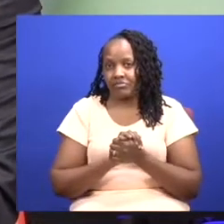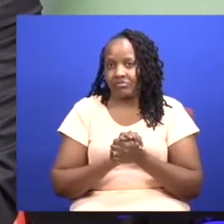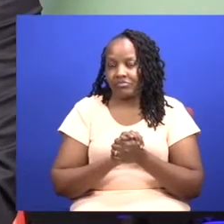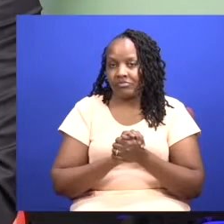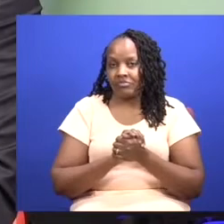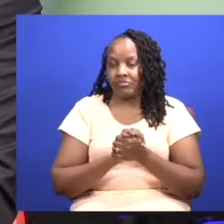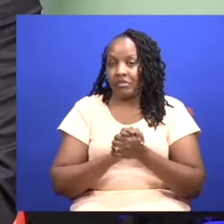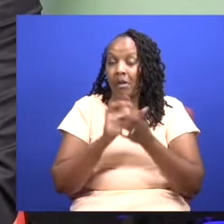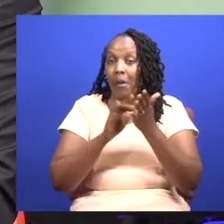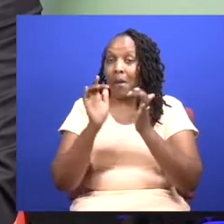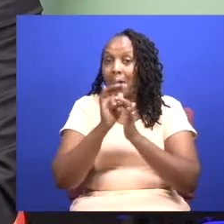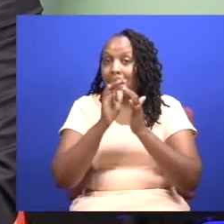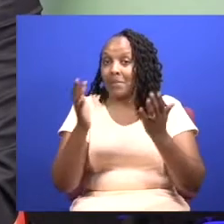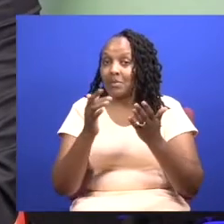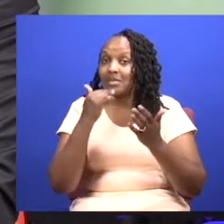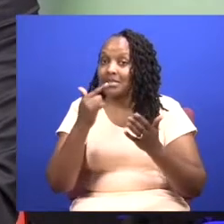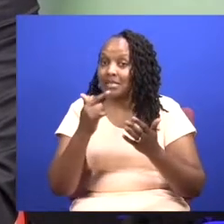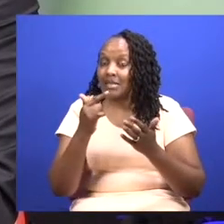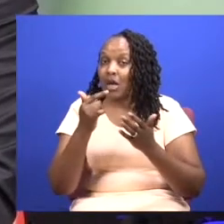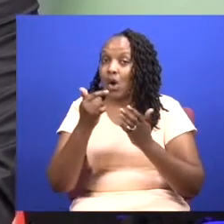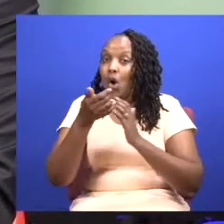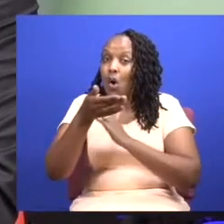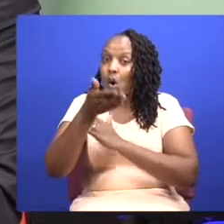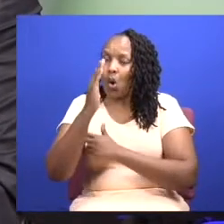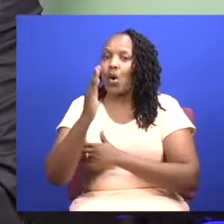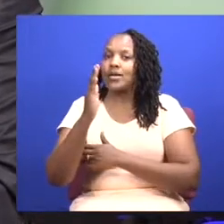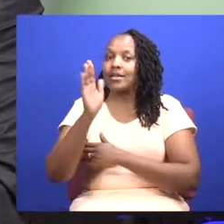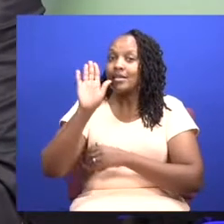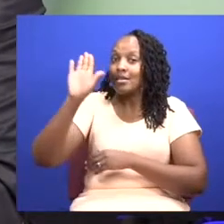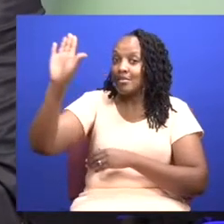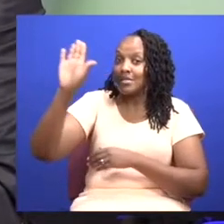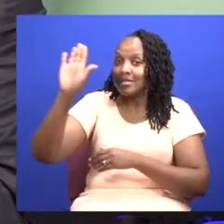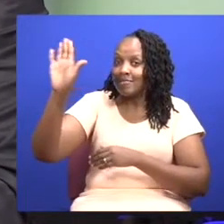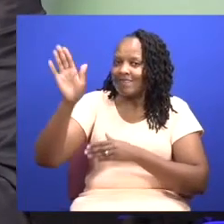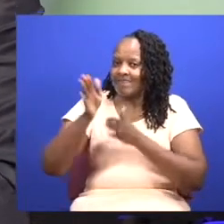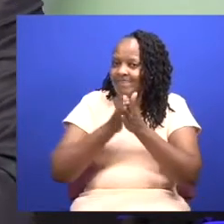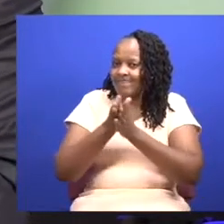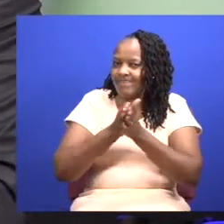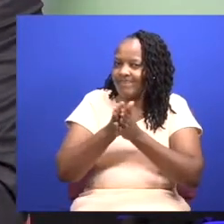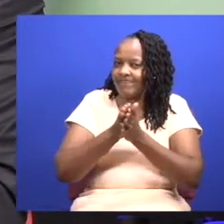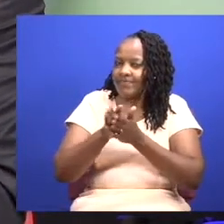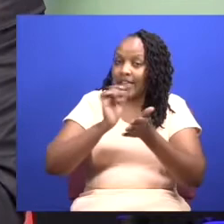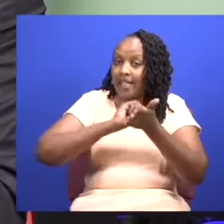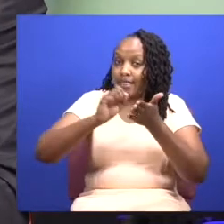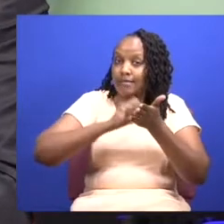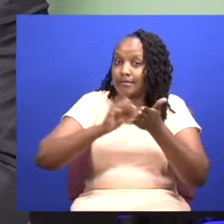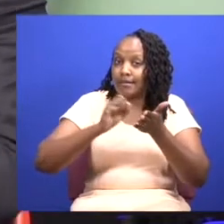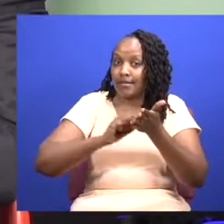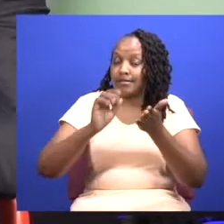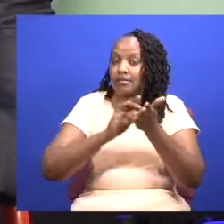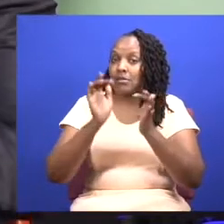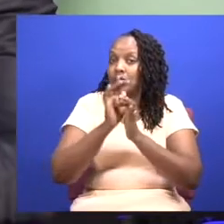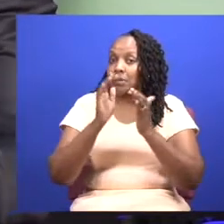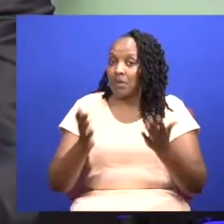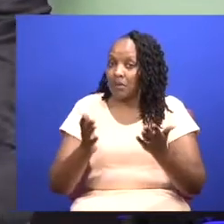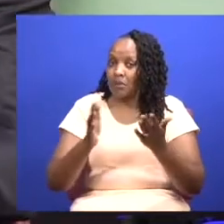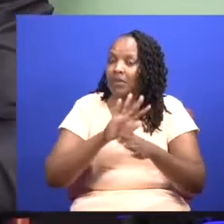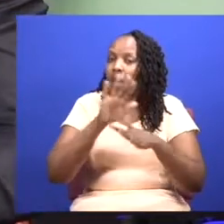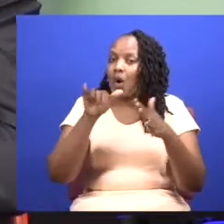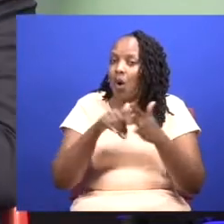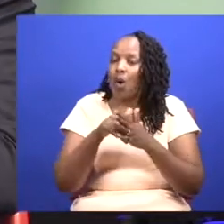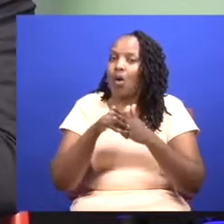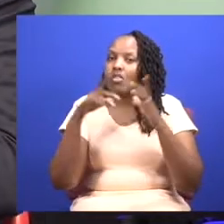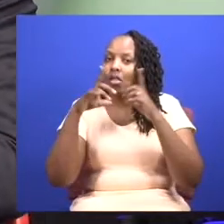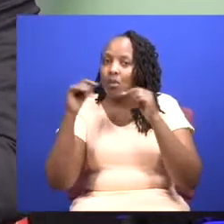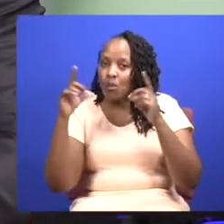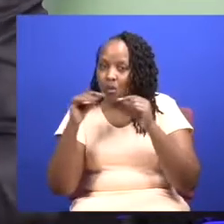that God inspired or breathed the words of the scripture so that all the scripture and all the words